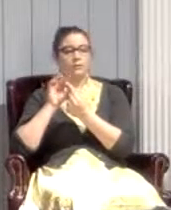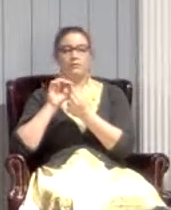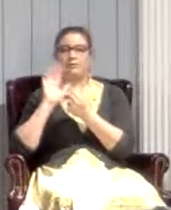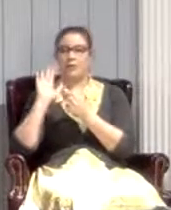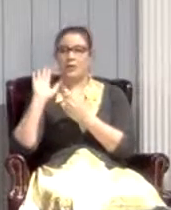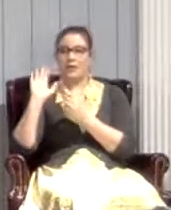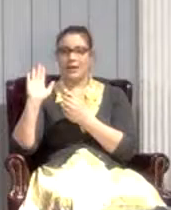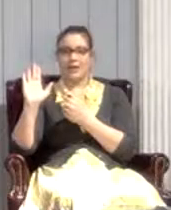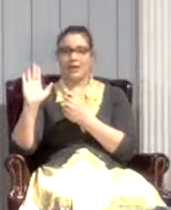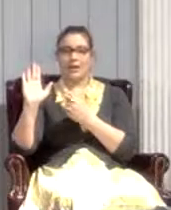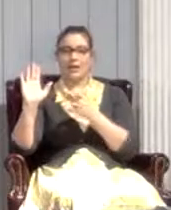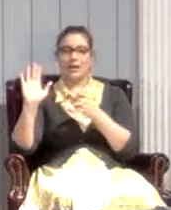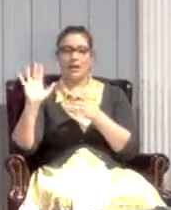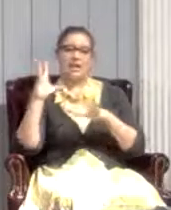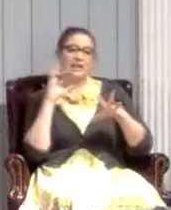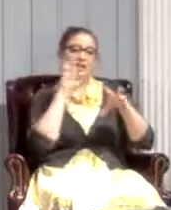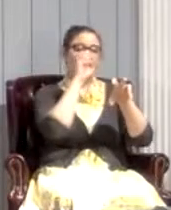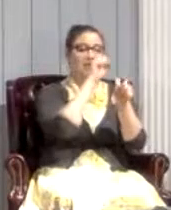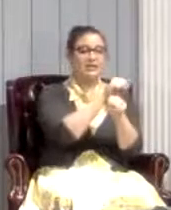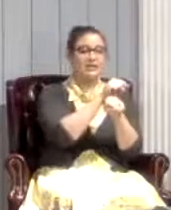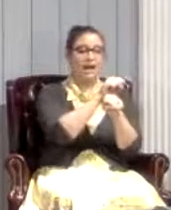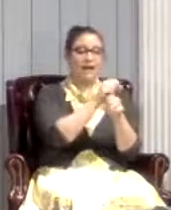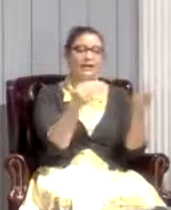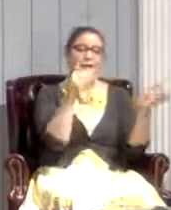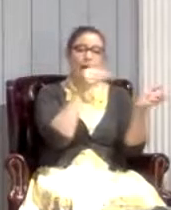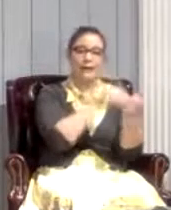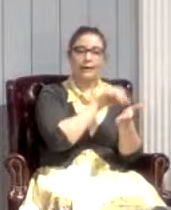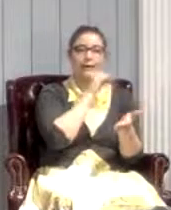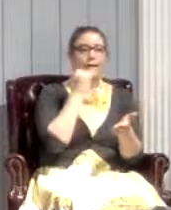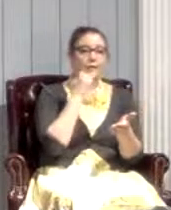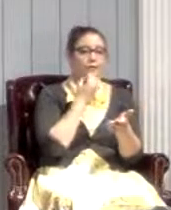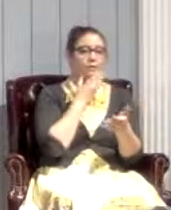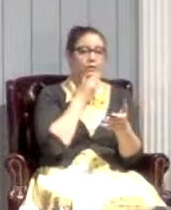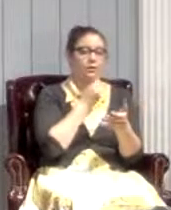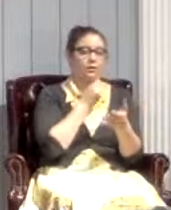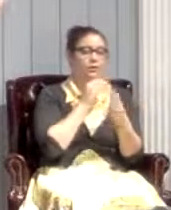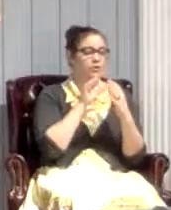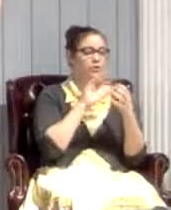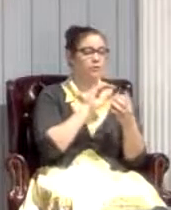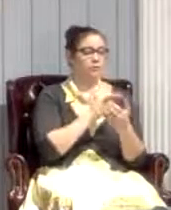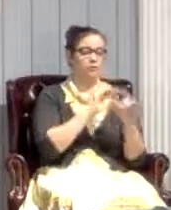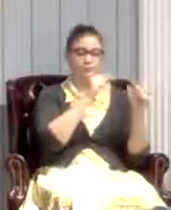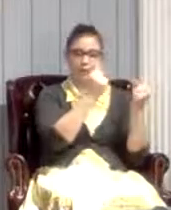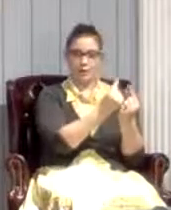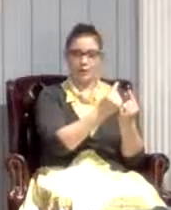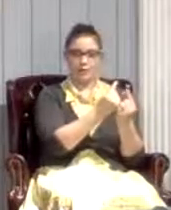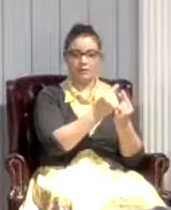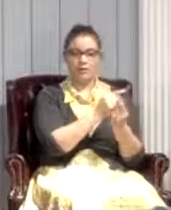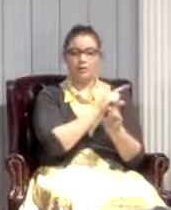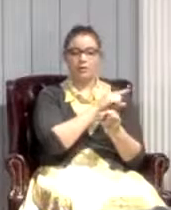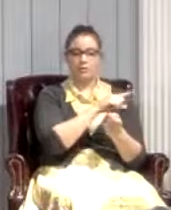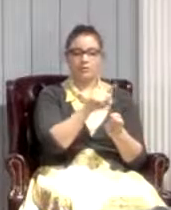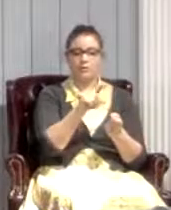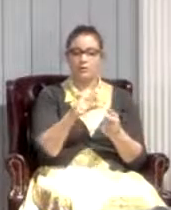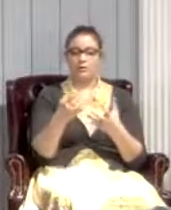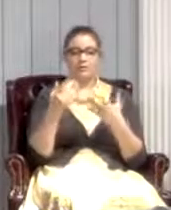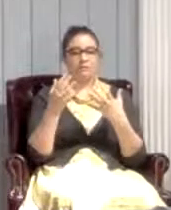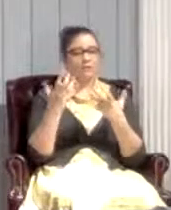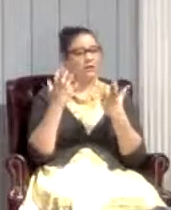will, against the Judaizers, those people who didn't want Jews and Gentiles to worship